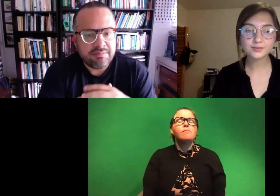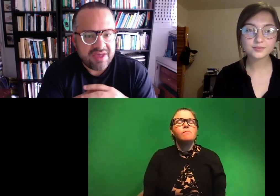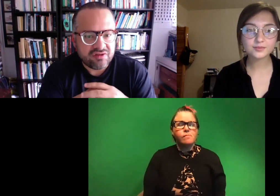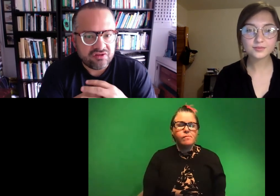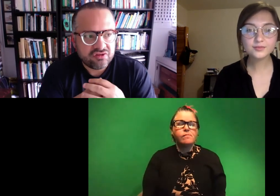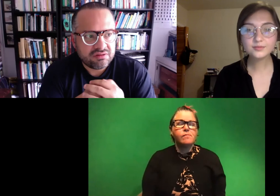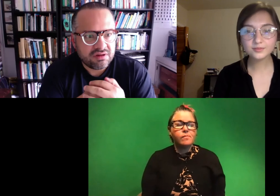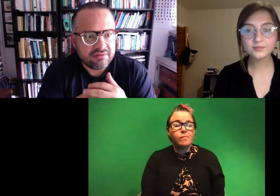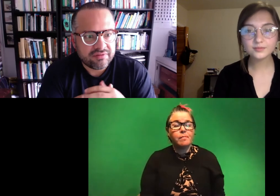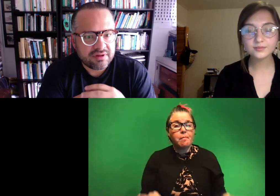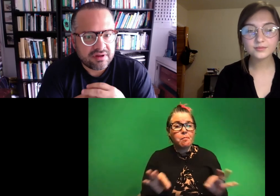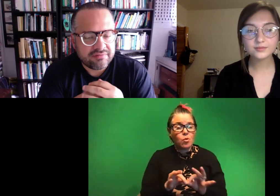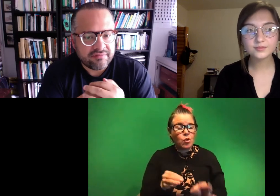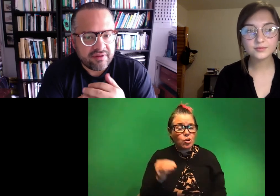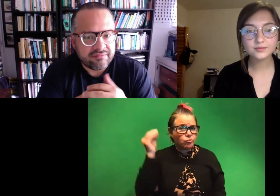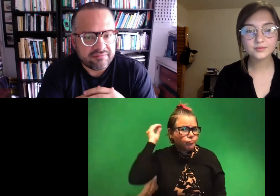takeaway message